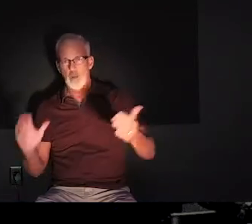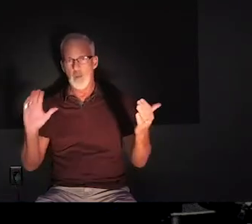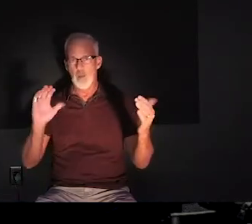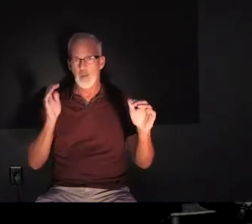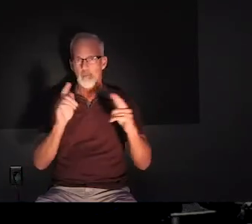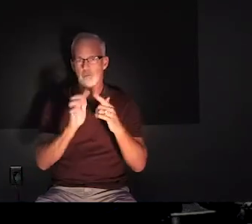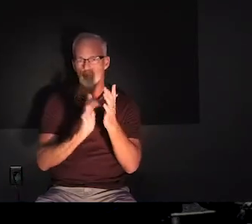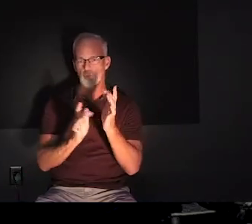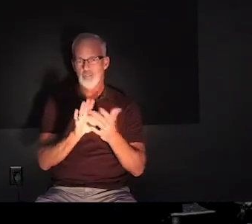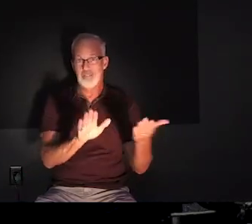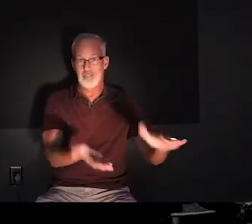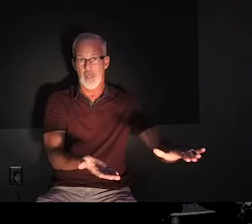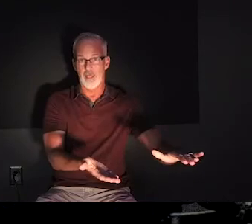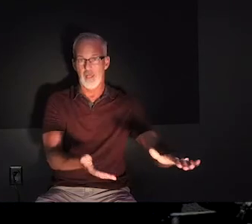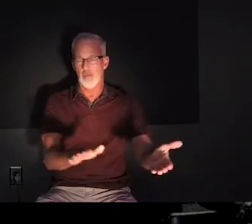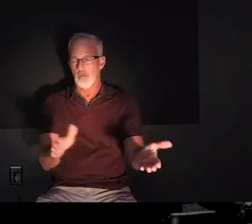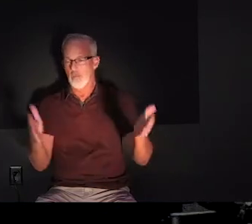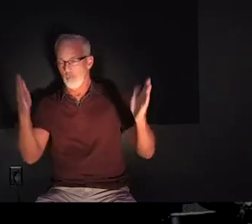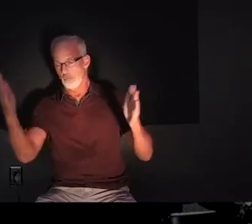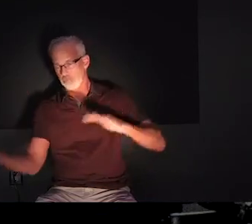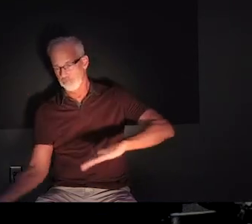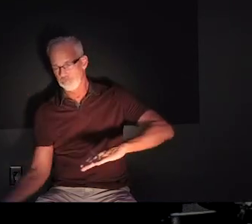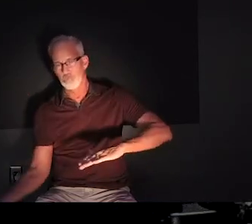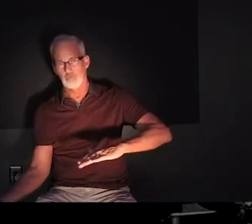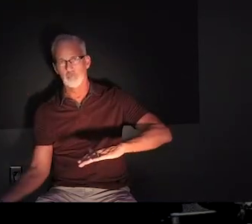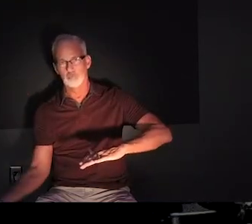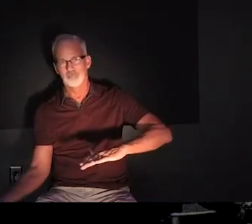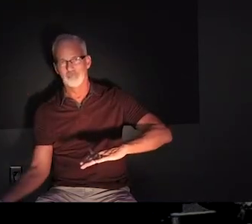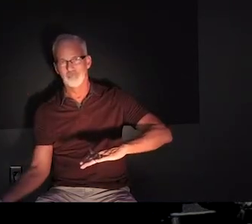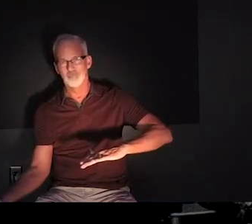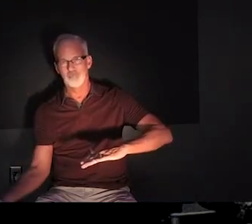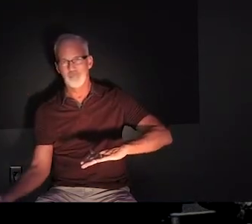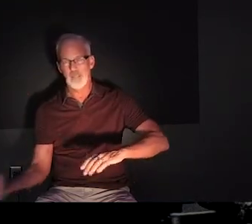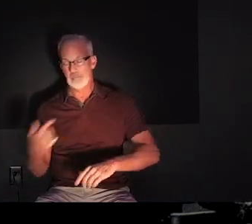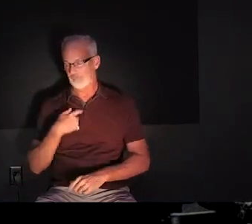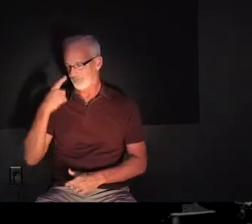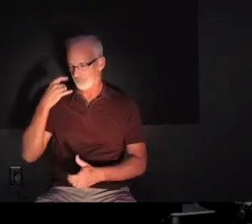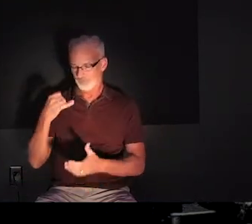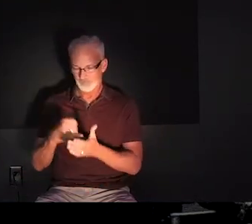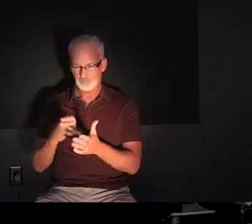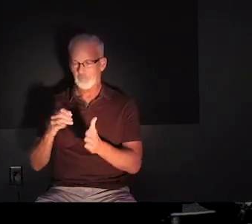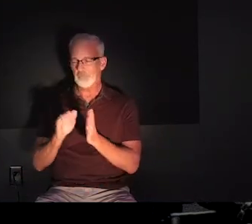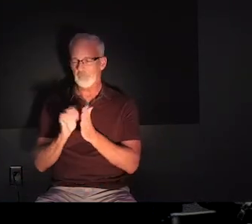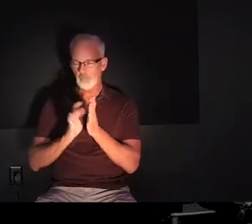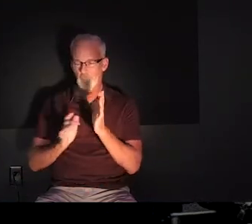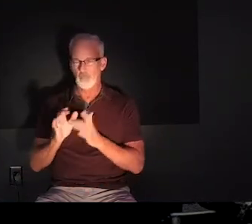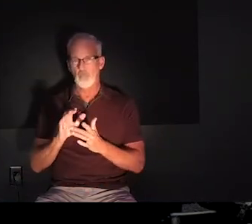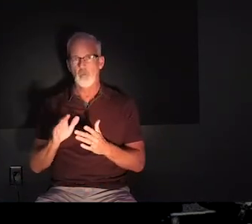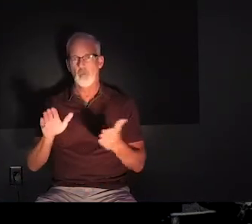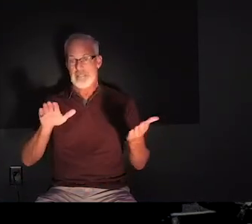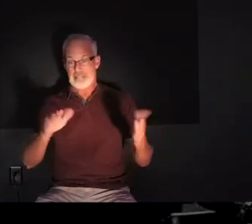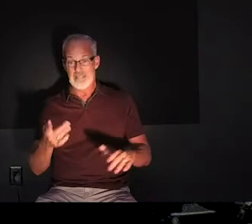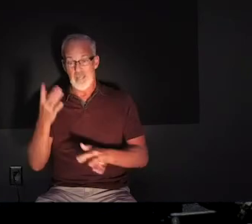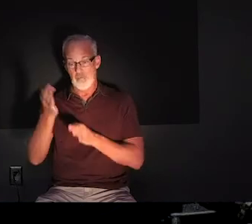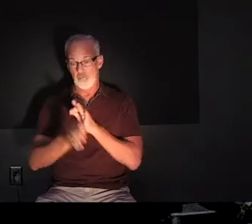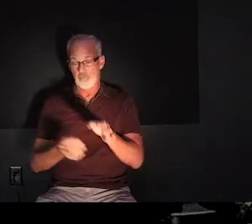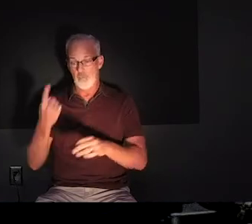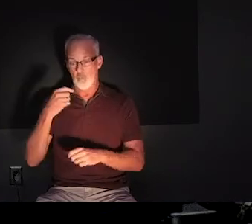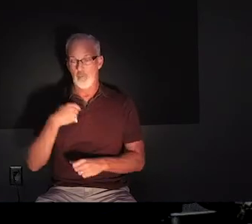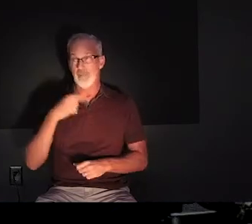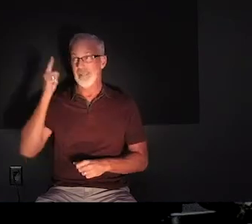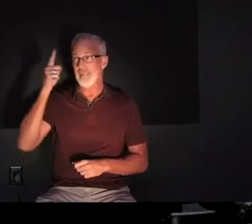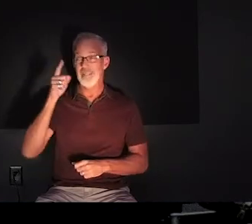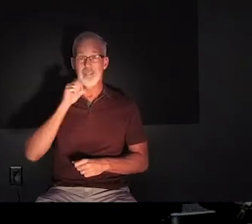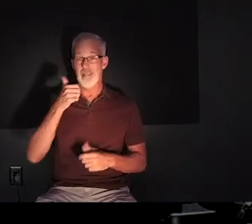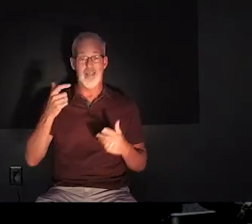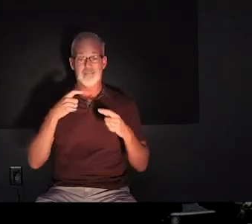and I am identifying with the death of Jesus Christ. I'm identifying that Jesus, who knew no sin, became sin